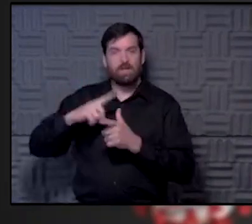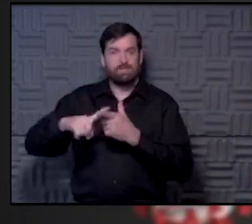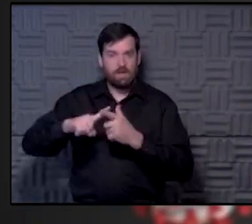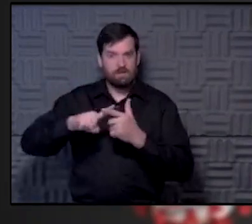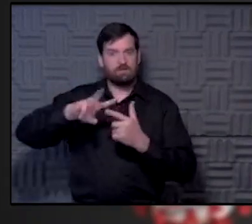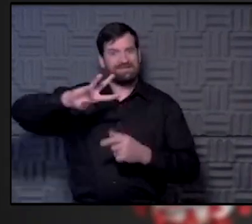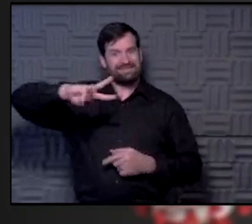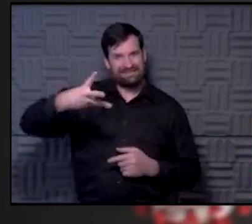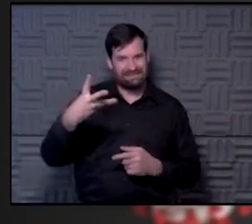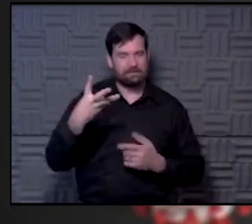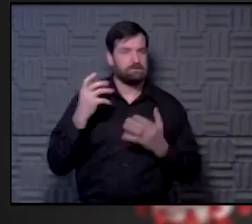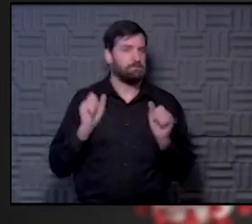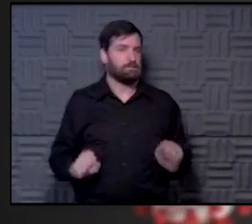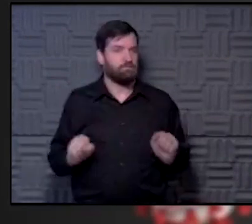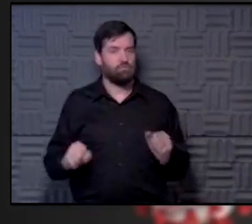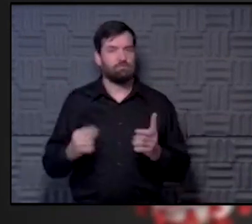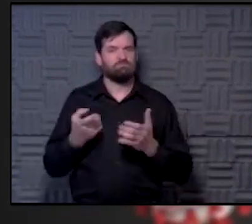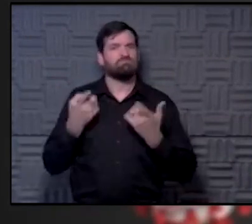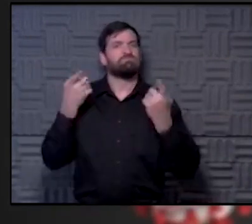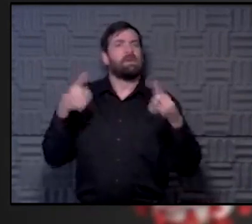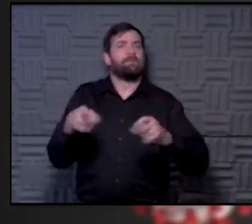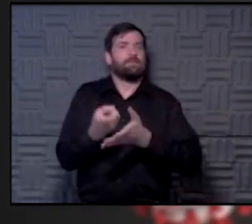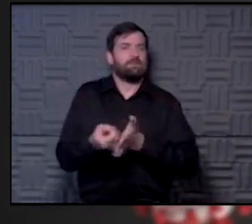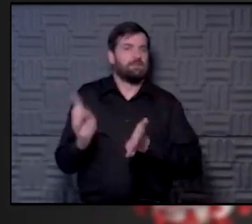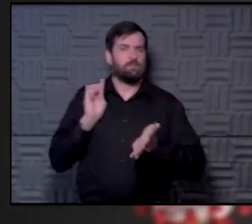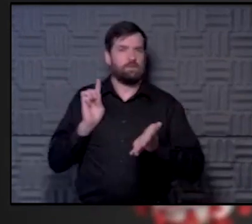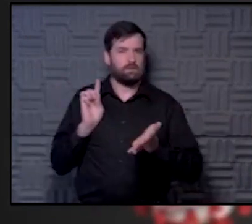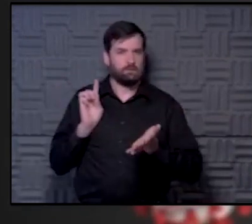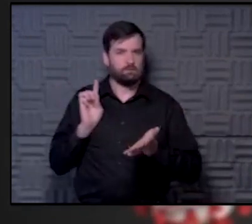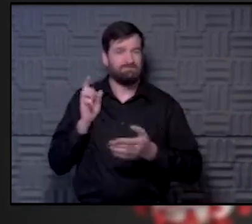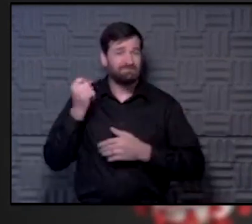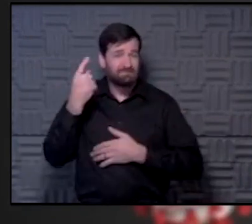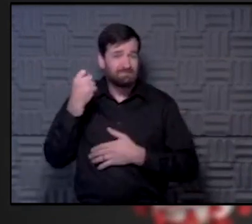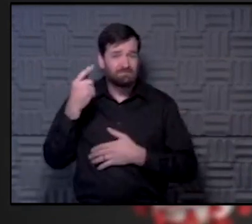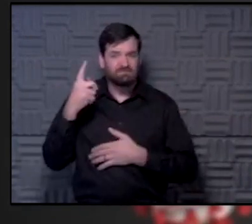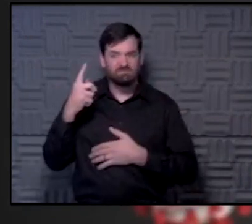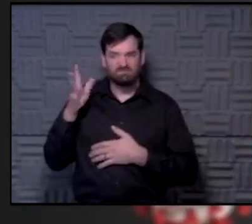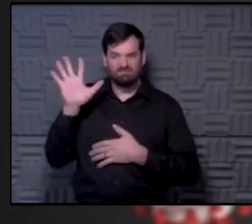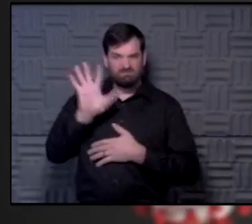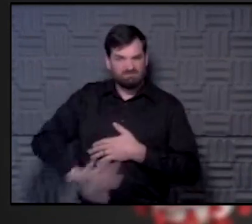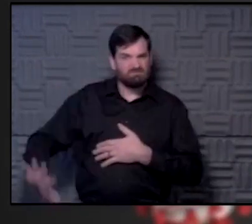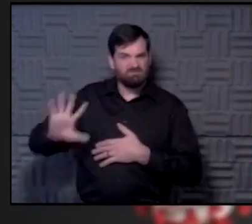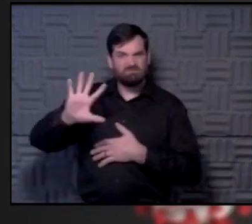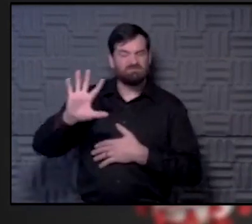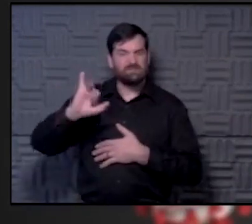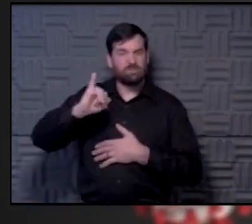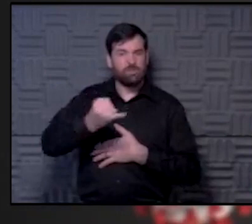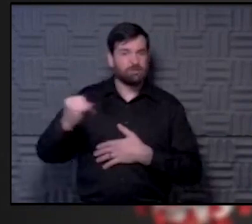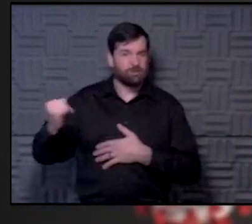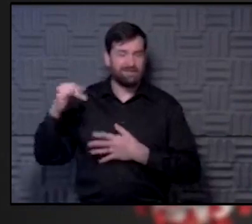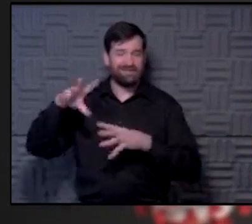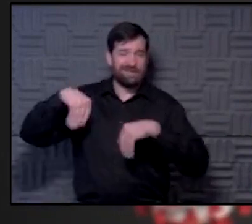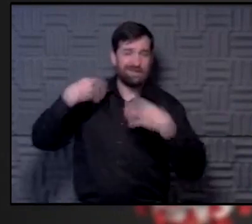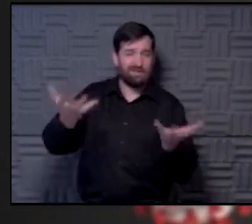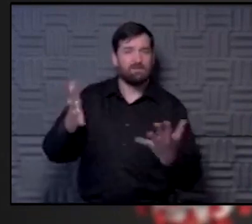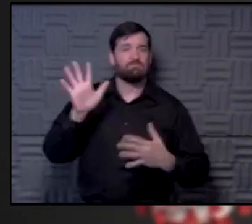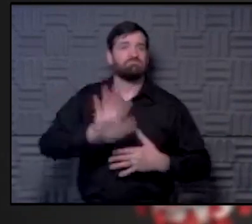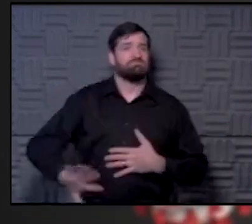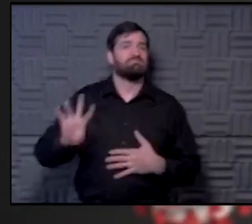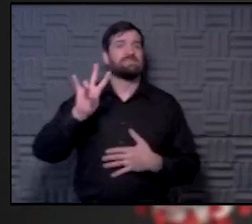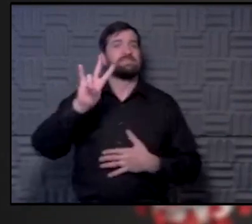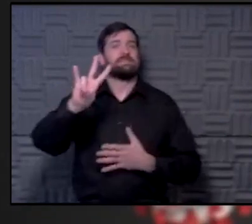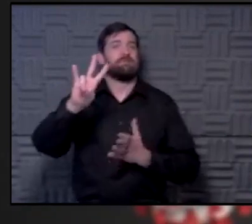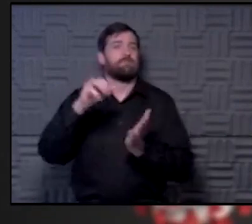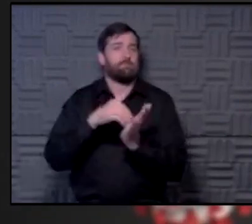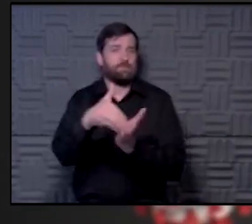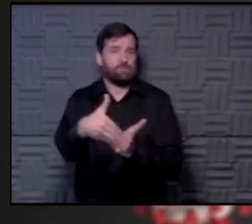last week. So there have been about 7 million doses of the J&J vaccine that have been